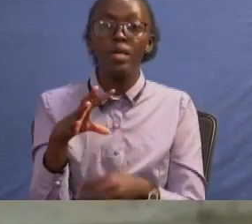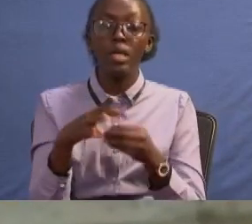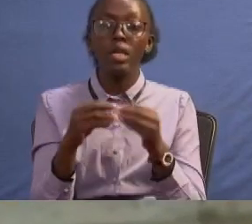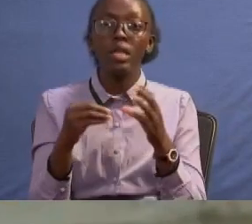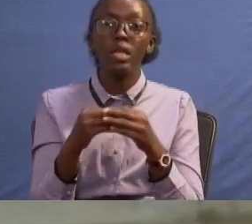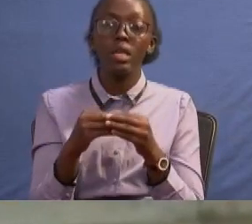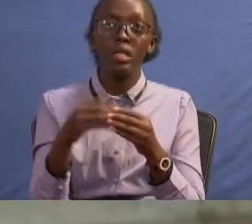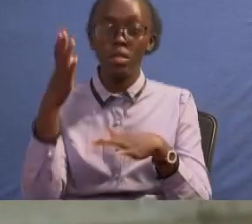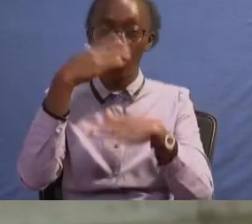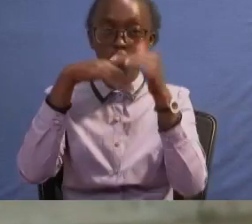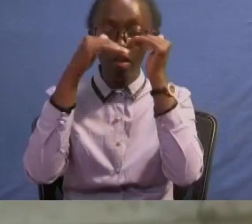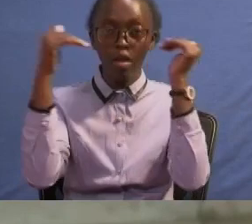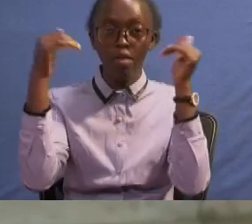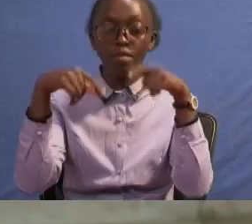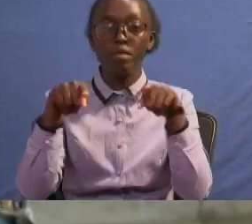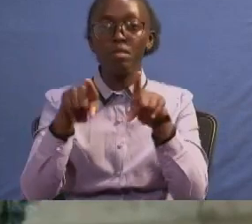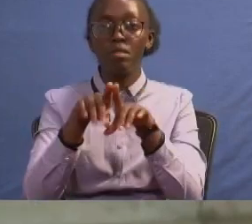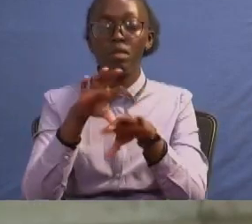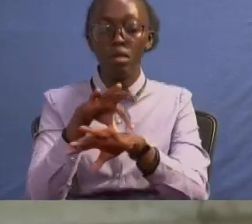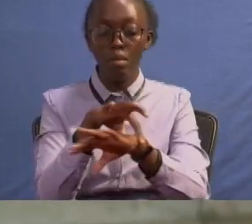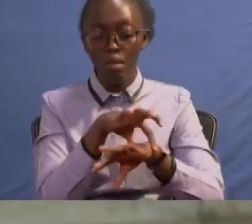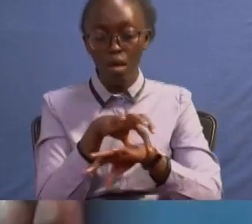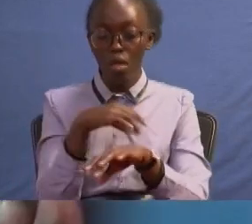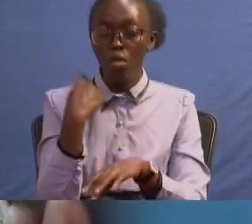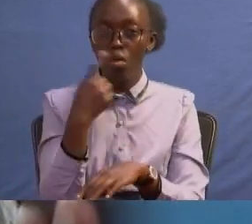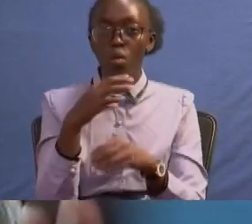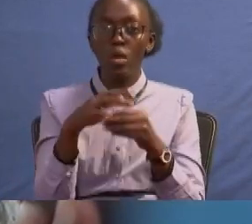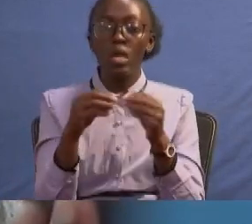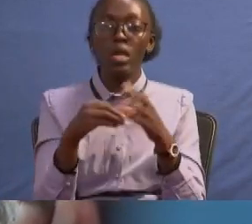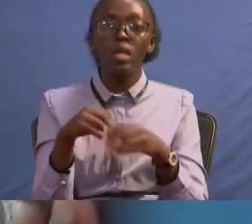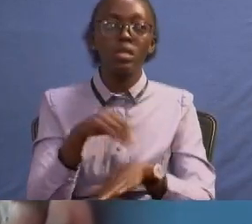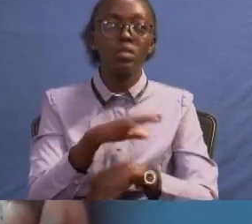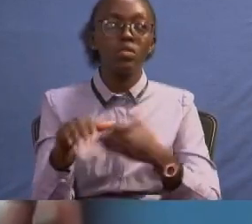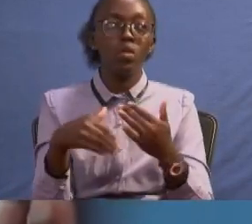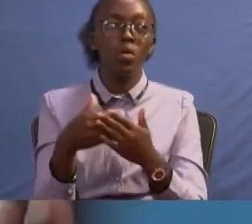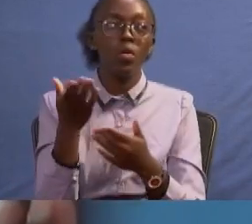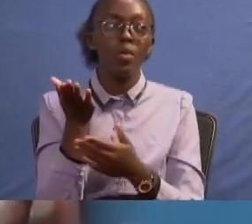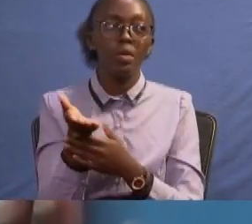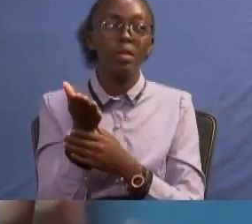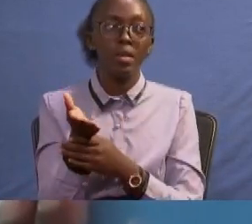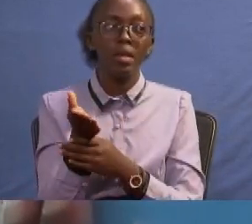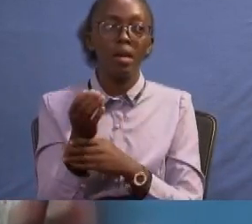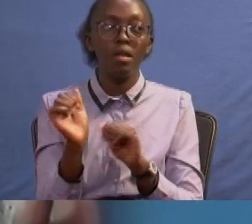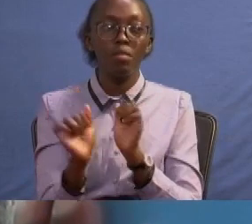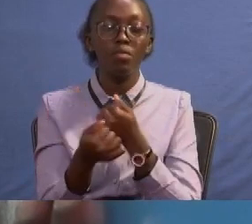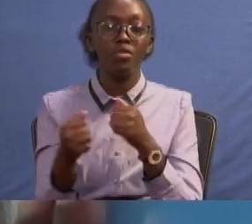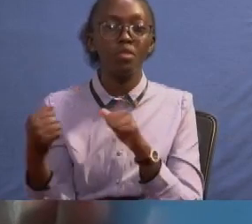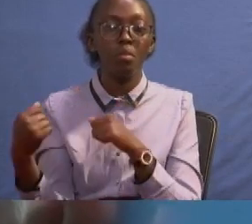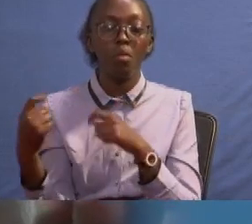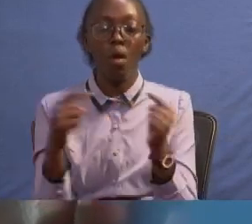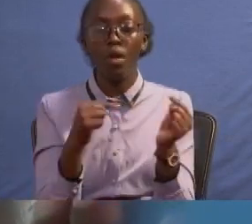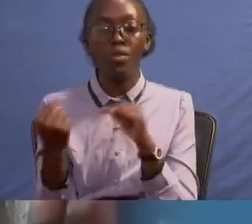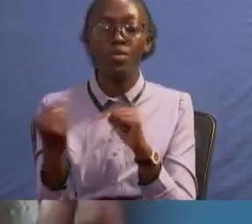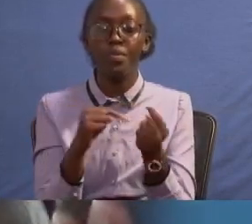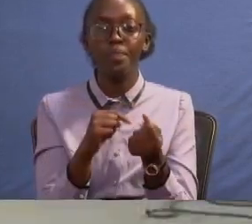earth, and who created all of us. That is indisputable. And